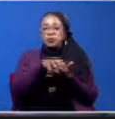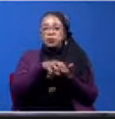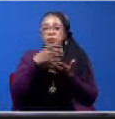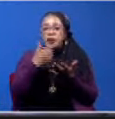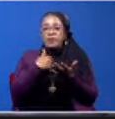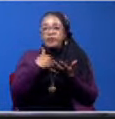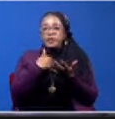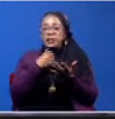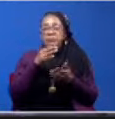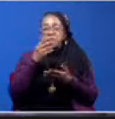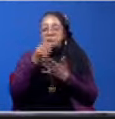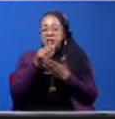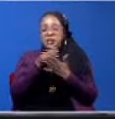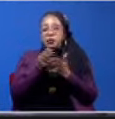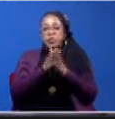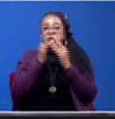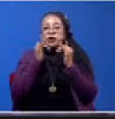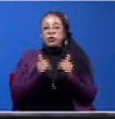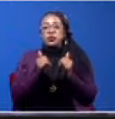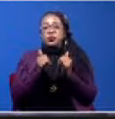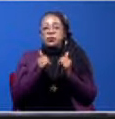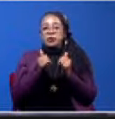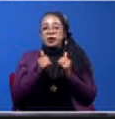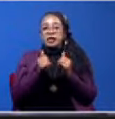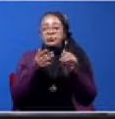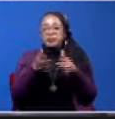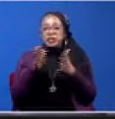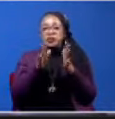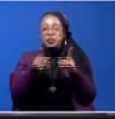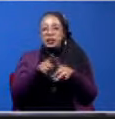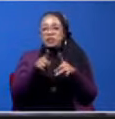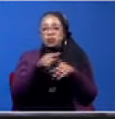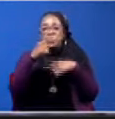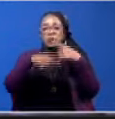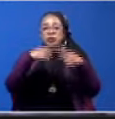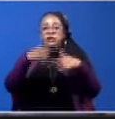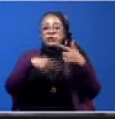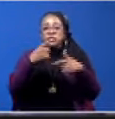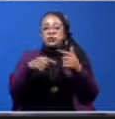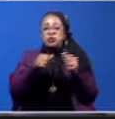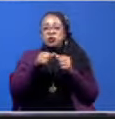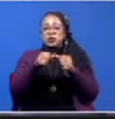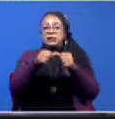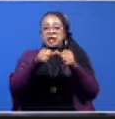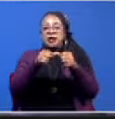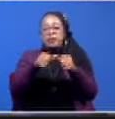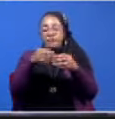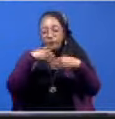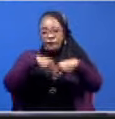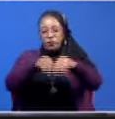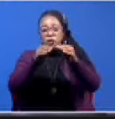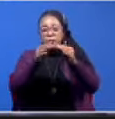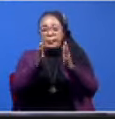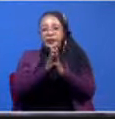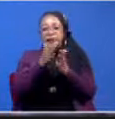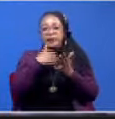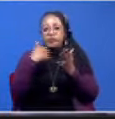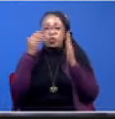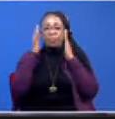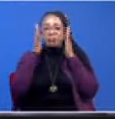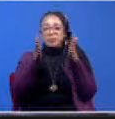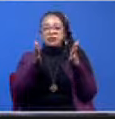arrears with a new dispensation, and as we continue now to consistently follow up and get